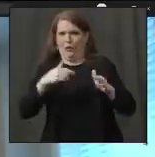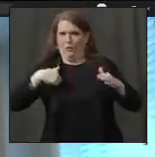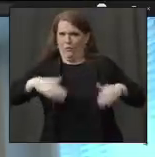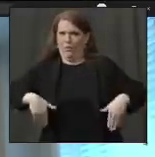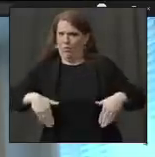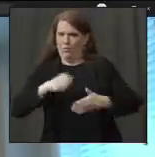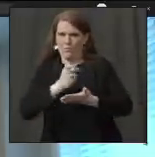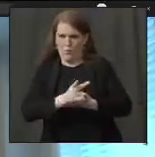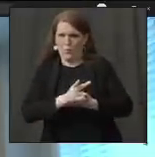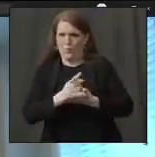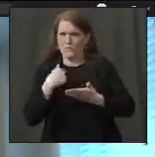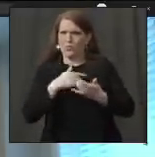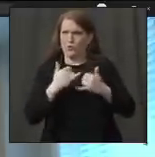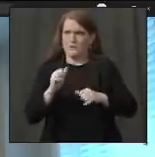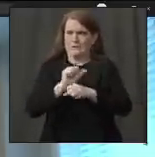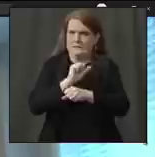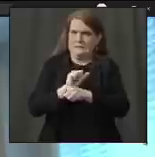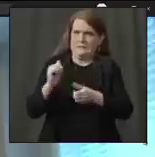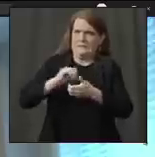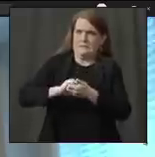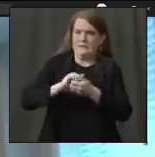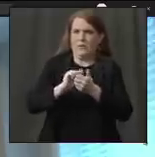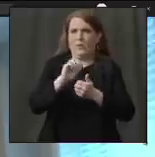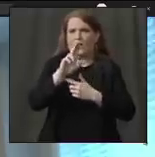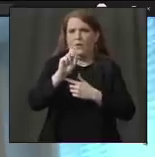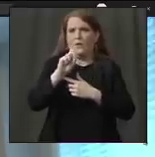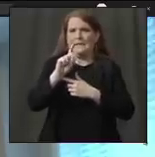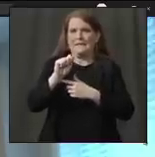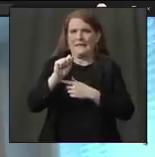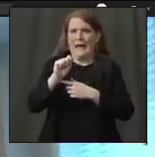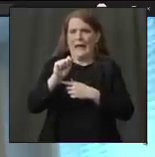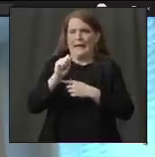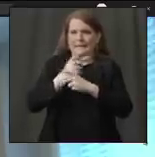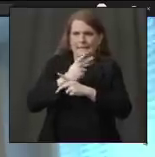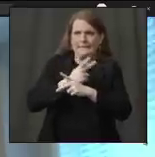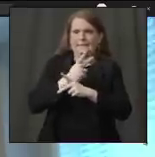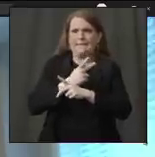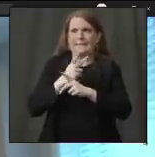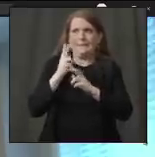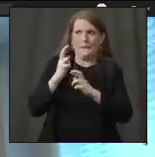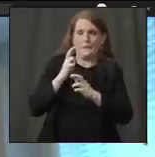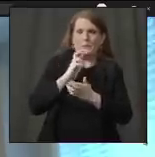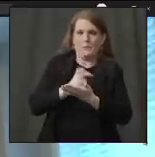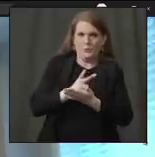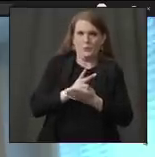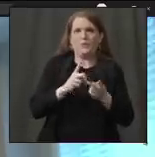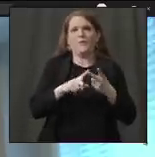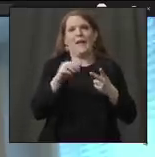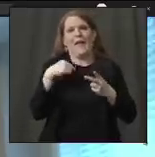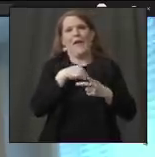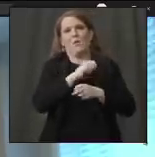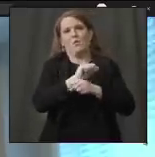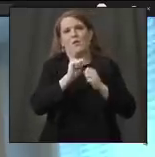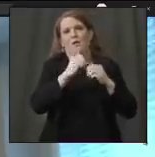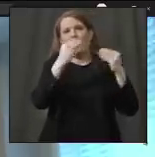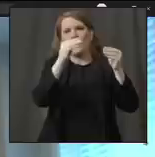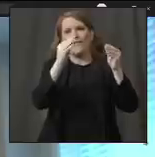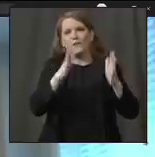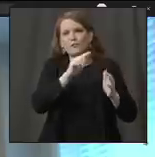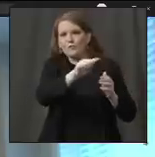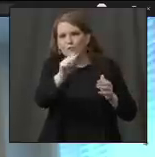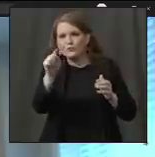the USDA and Food and Nutrition Service, and we're also working with our vendors and the